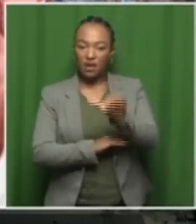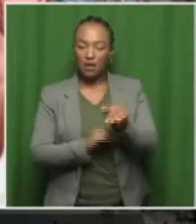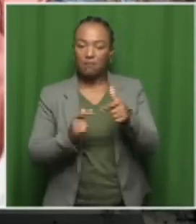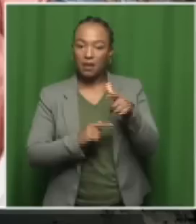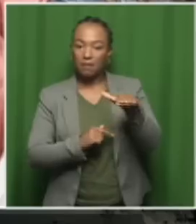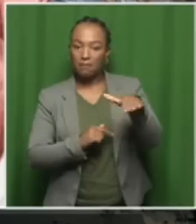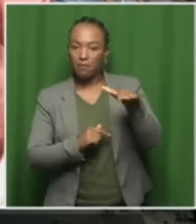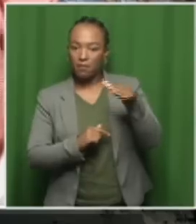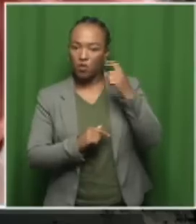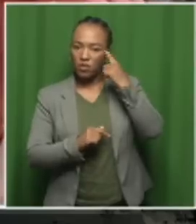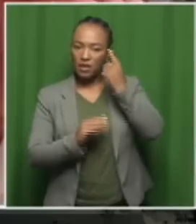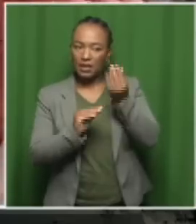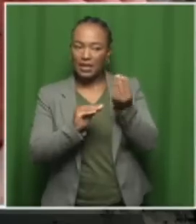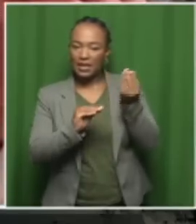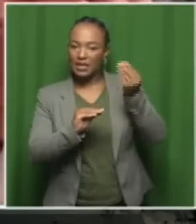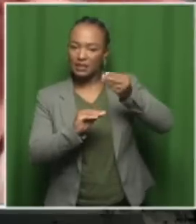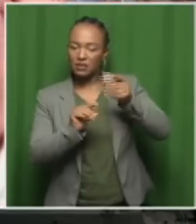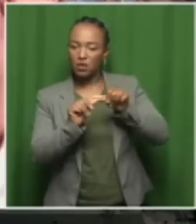rates?